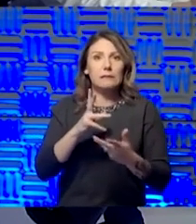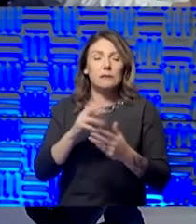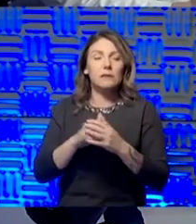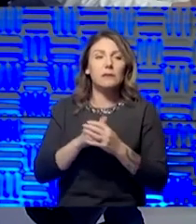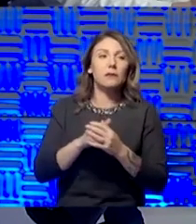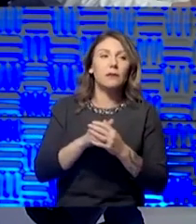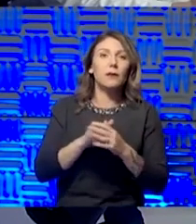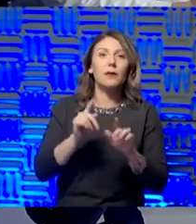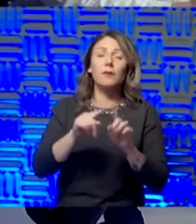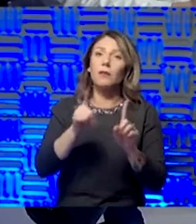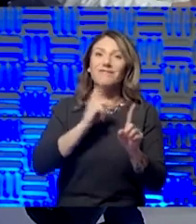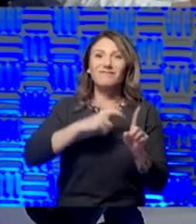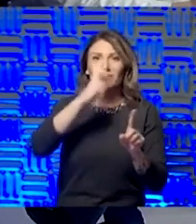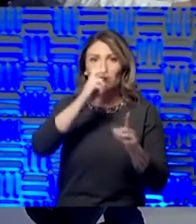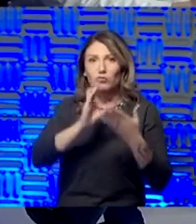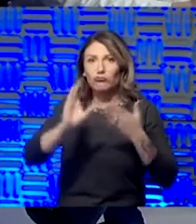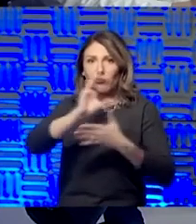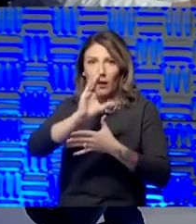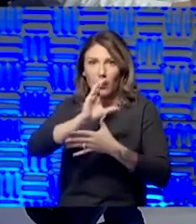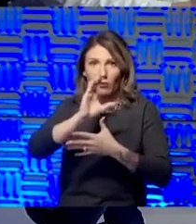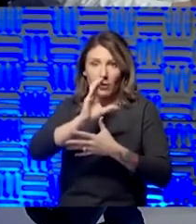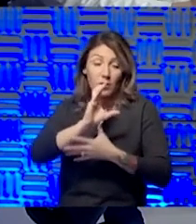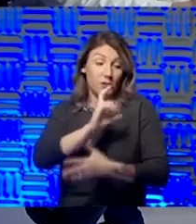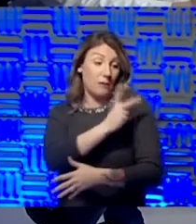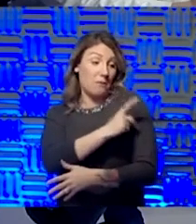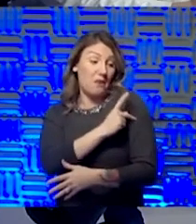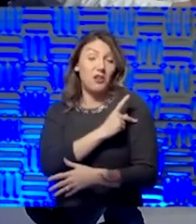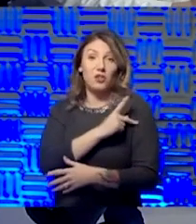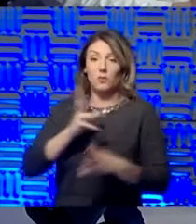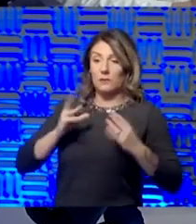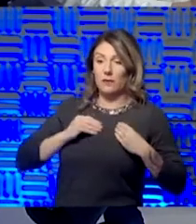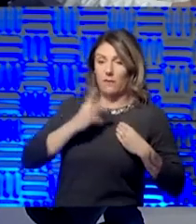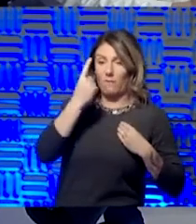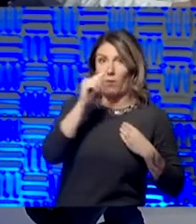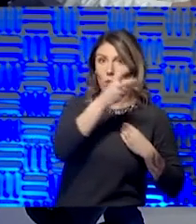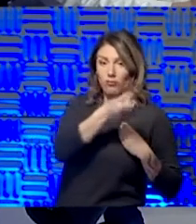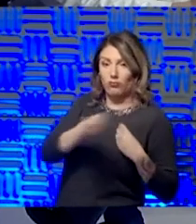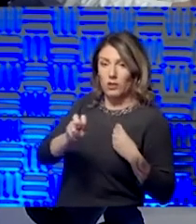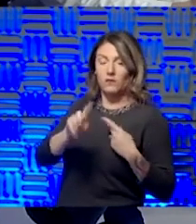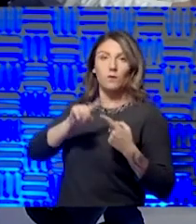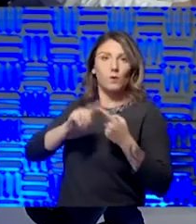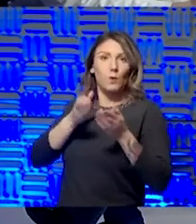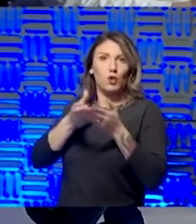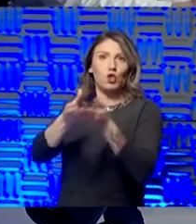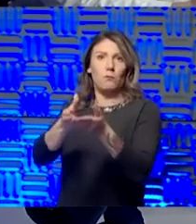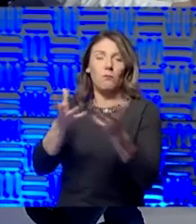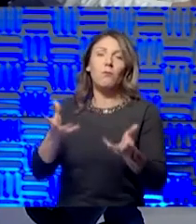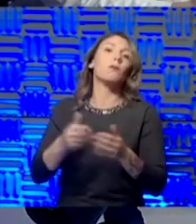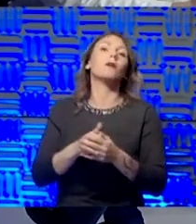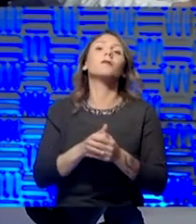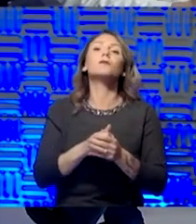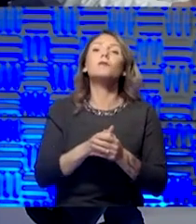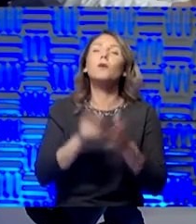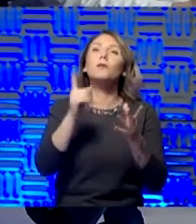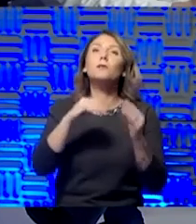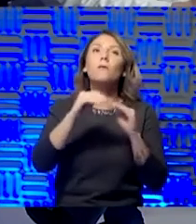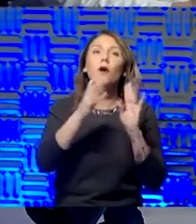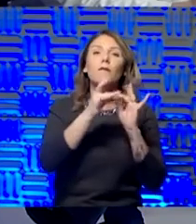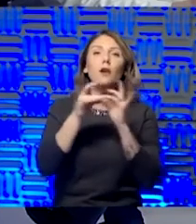would have very strict criteria on patients that they would accept and transfer. So in some ways, it was as much of a